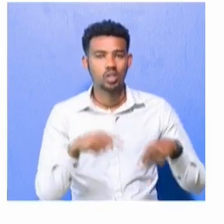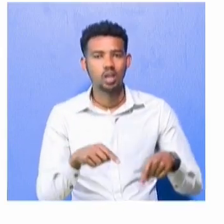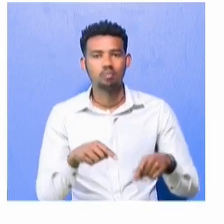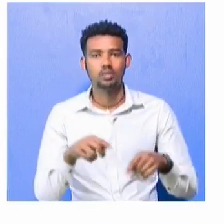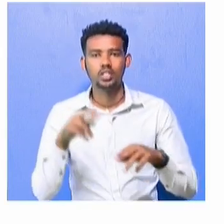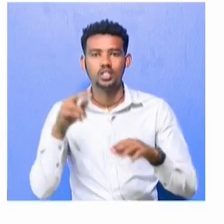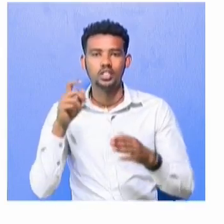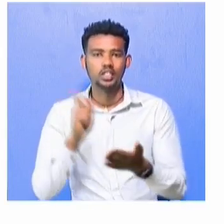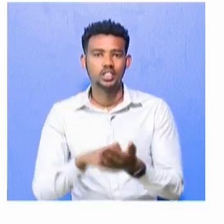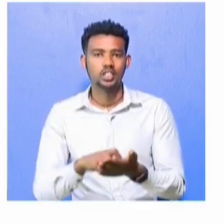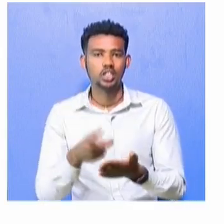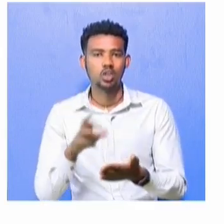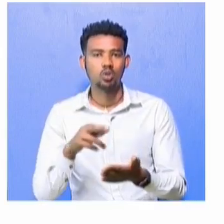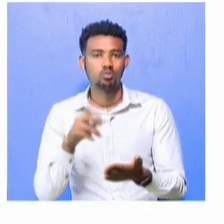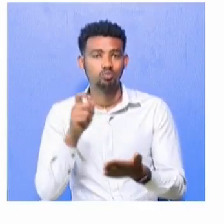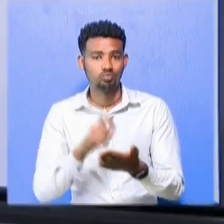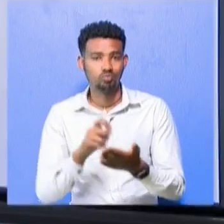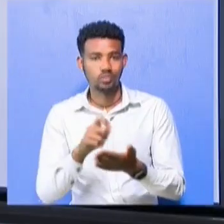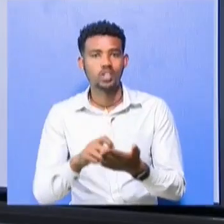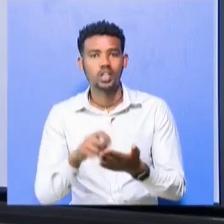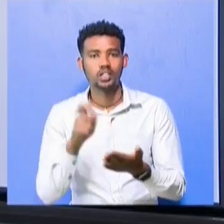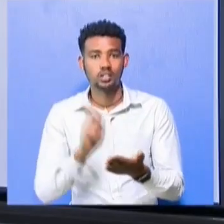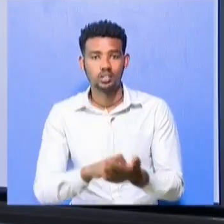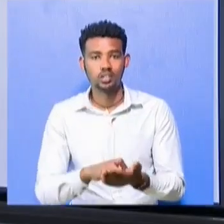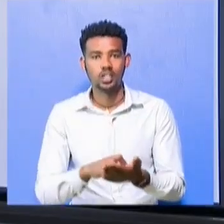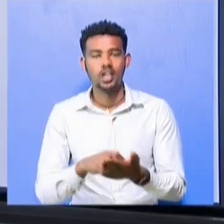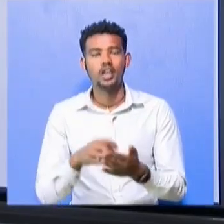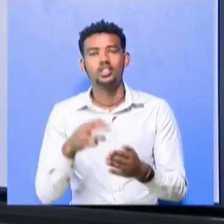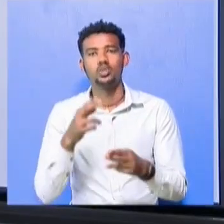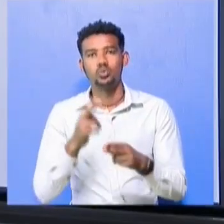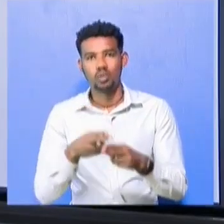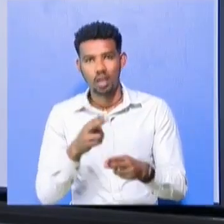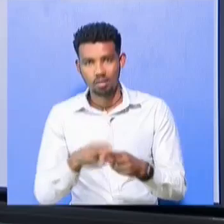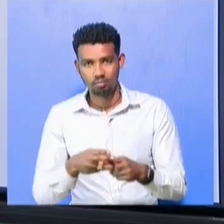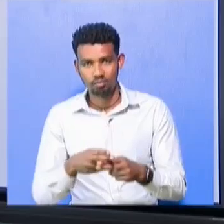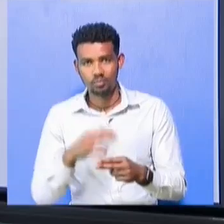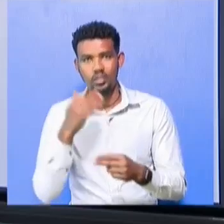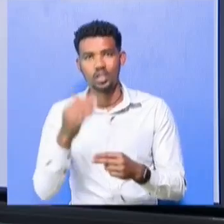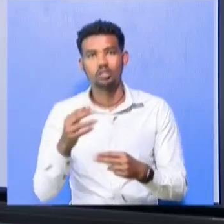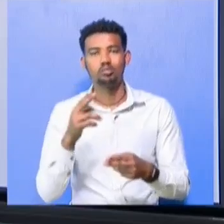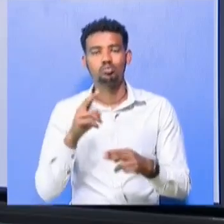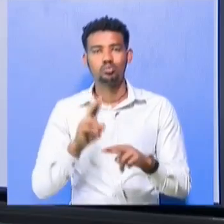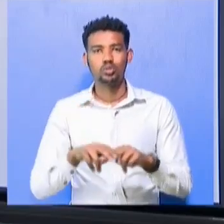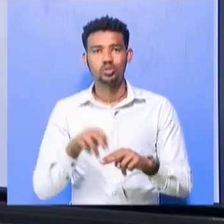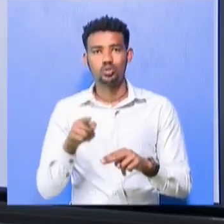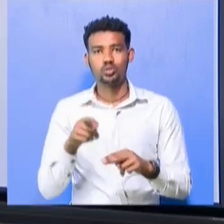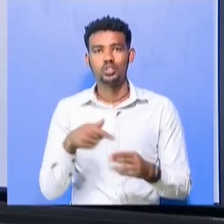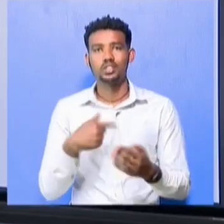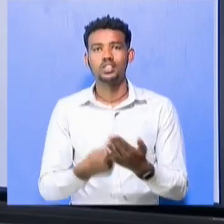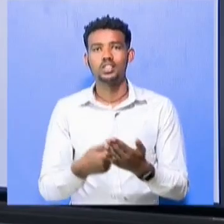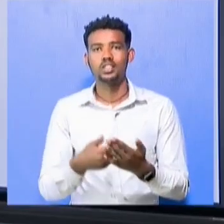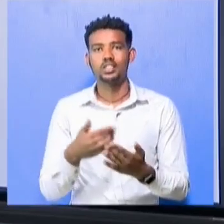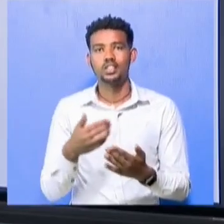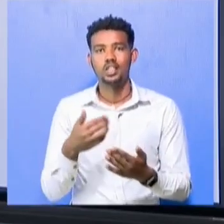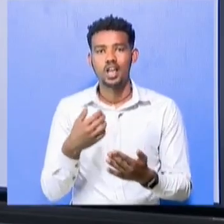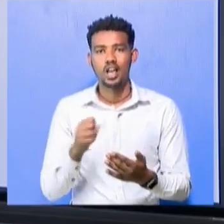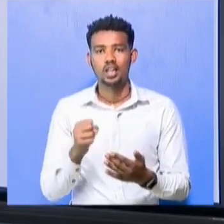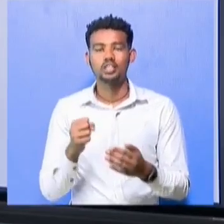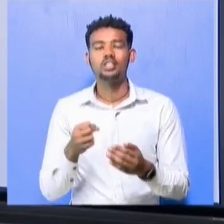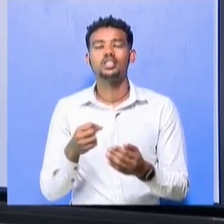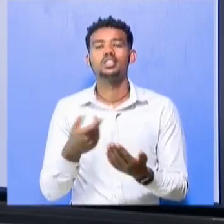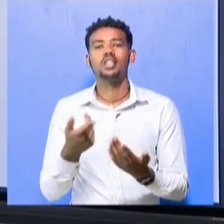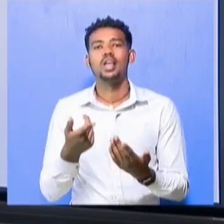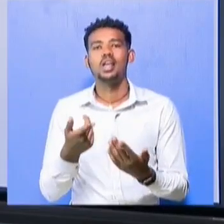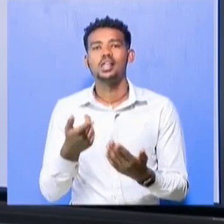or sign. Sign stands for referring to your name, and then you put your sign. These are some of the important